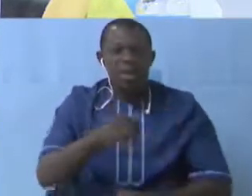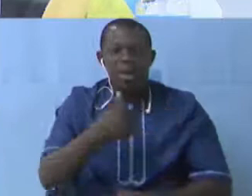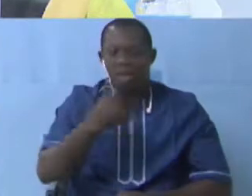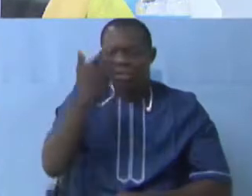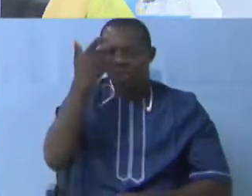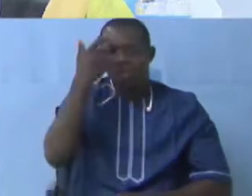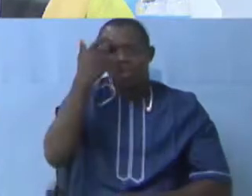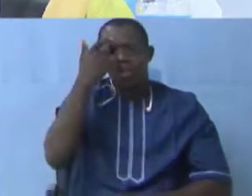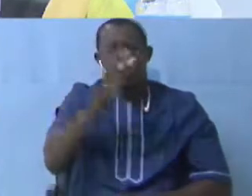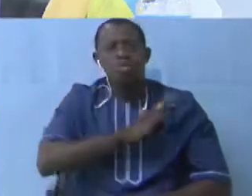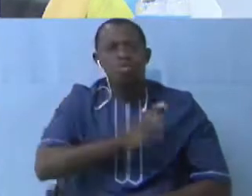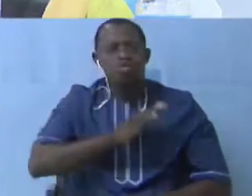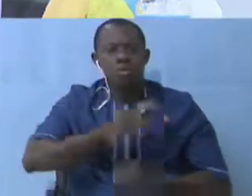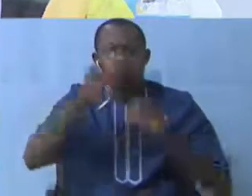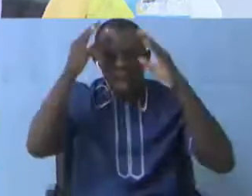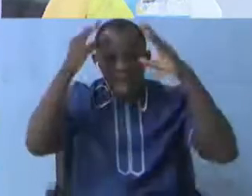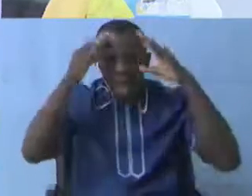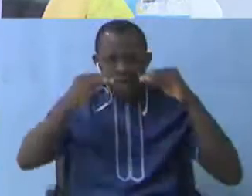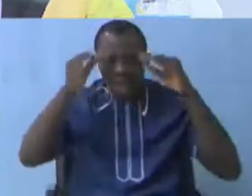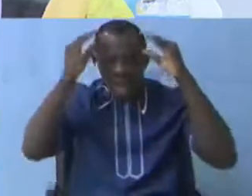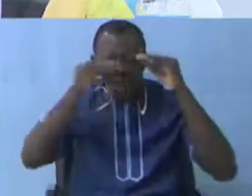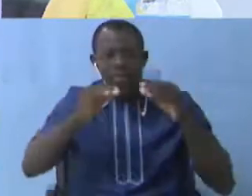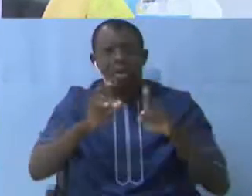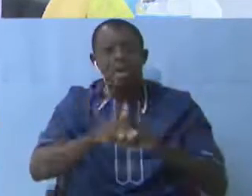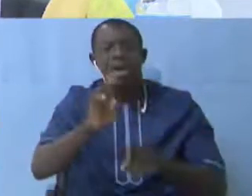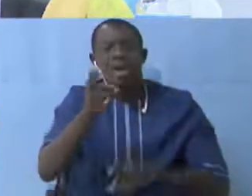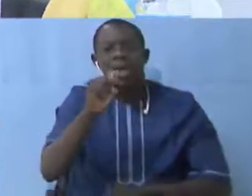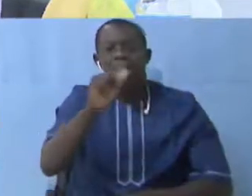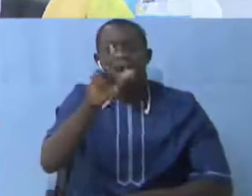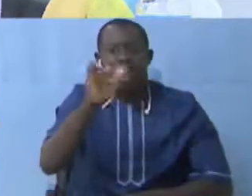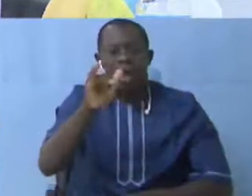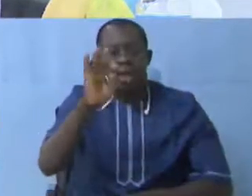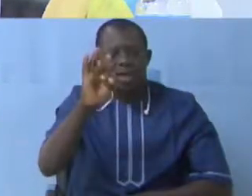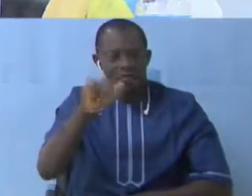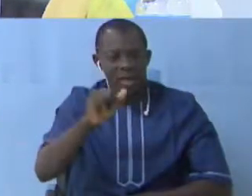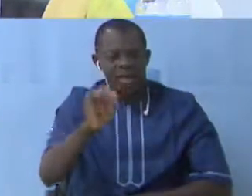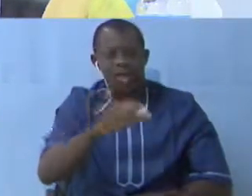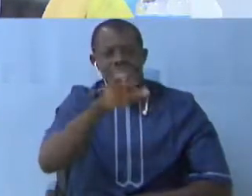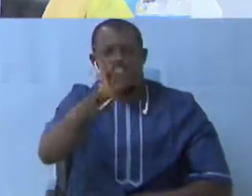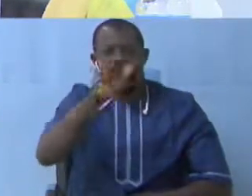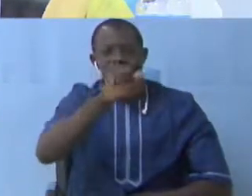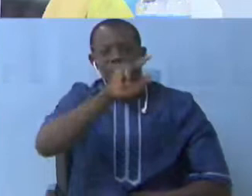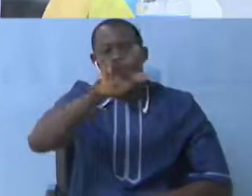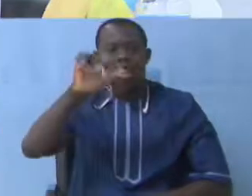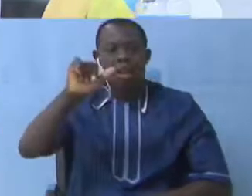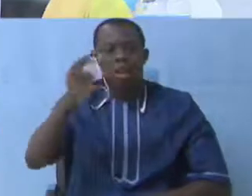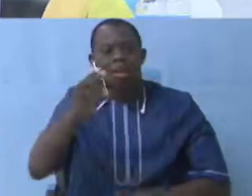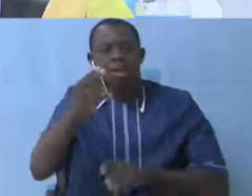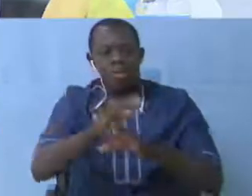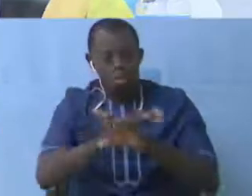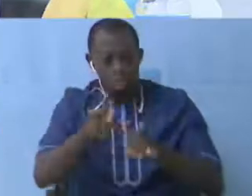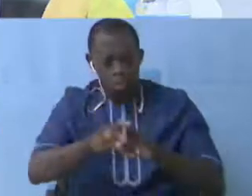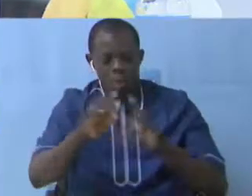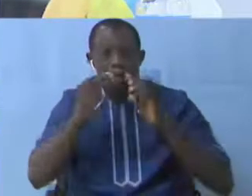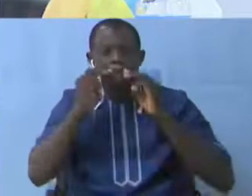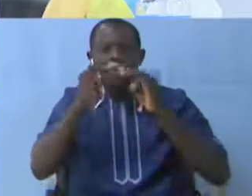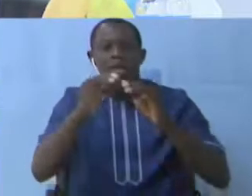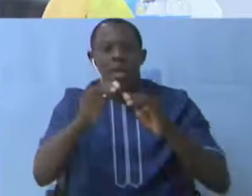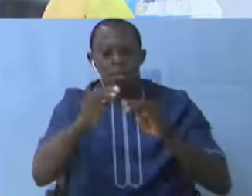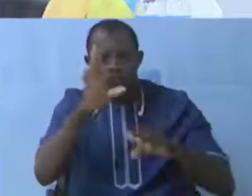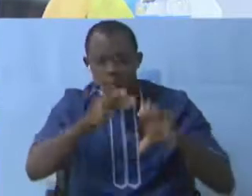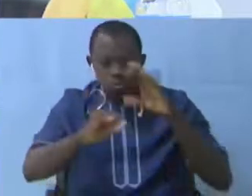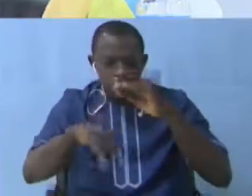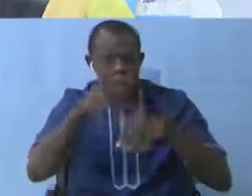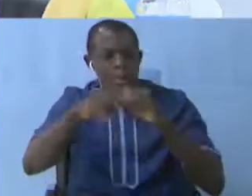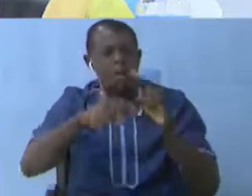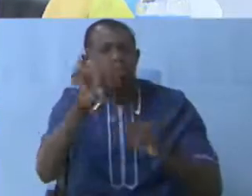they arrested also Halifa Sallah, who raised through his media also concerns about the witch hunting.